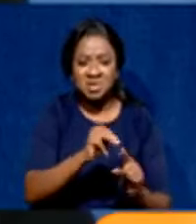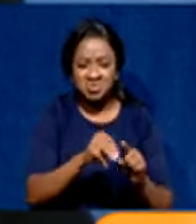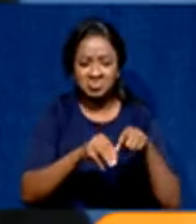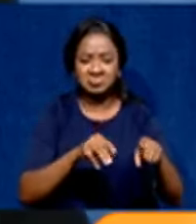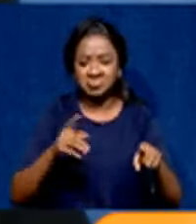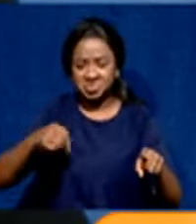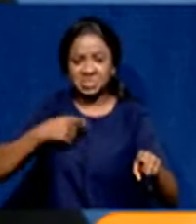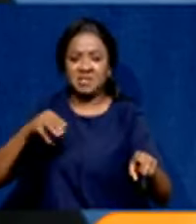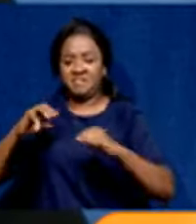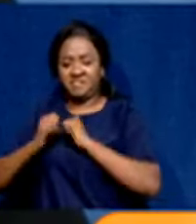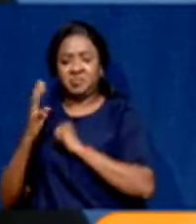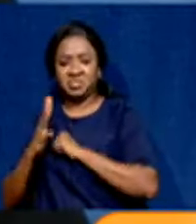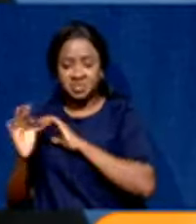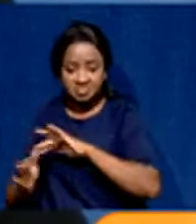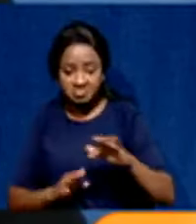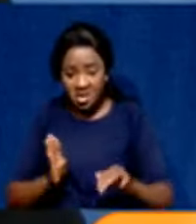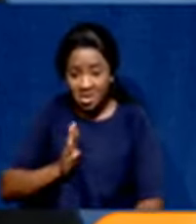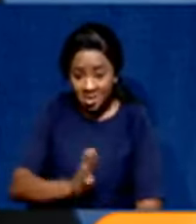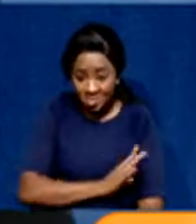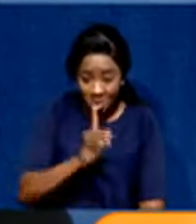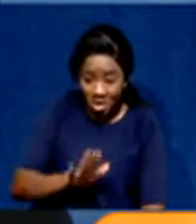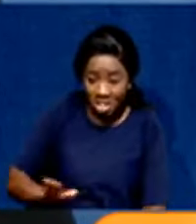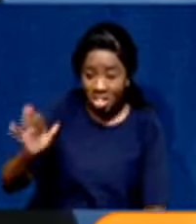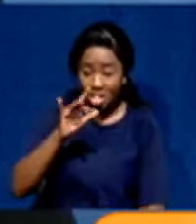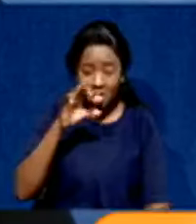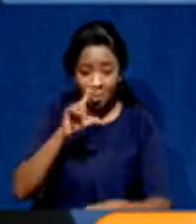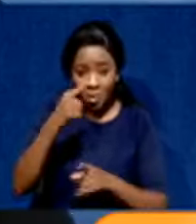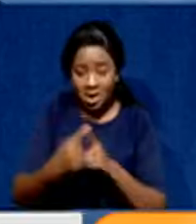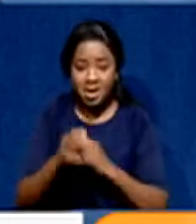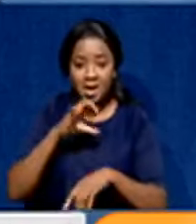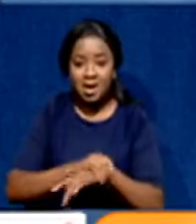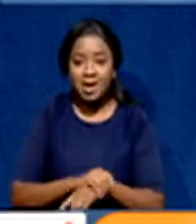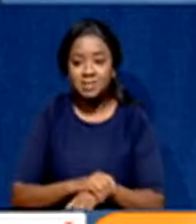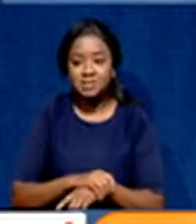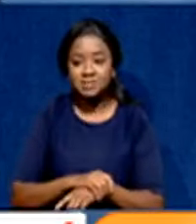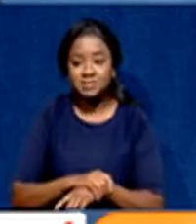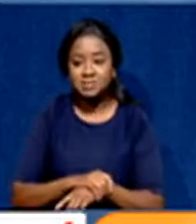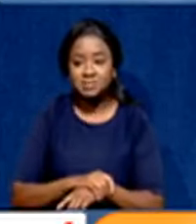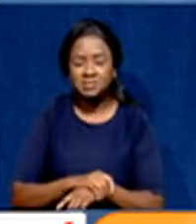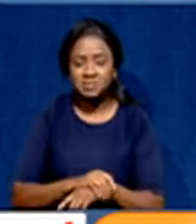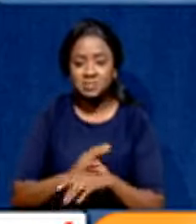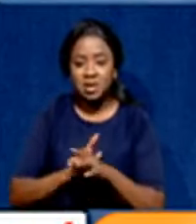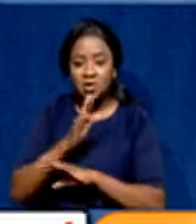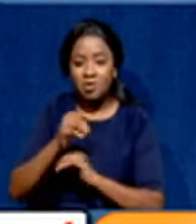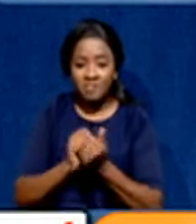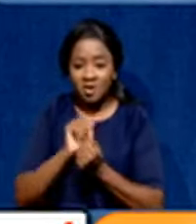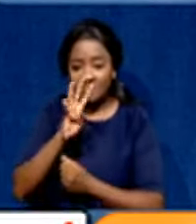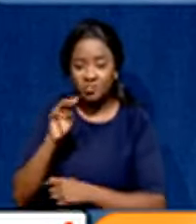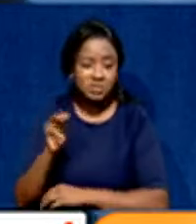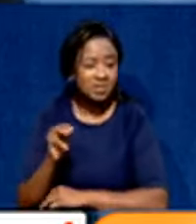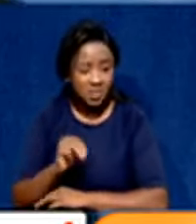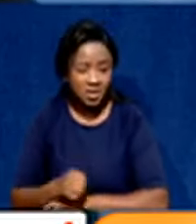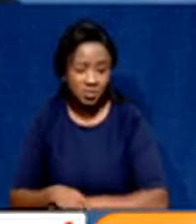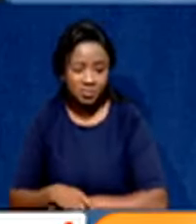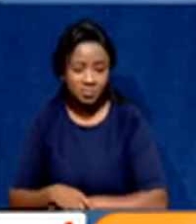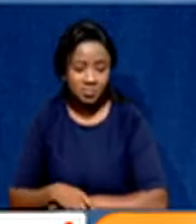A board that earns, the entire board in a year of MCSK gets over 14 million